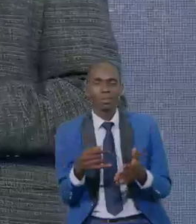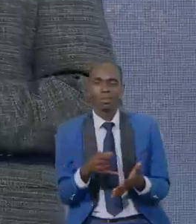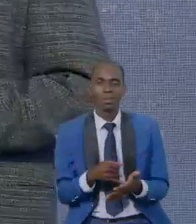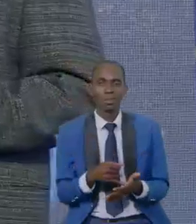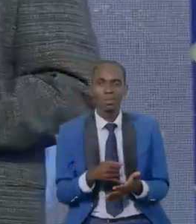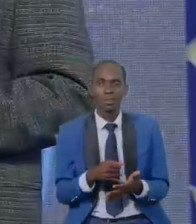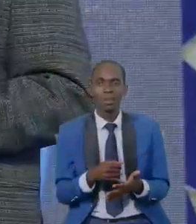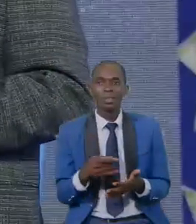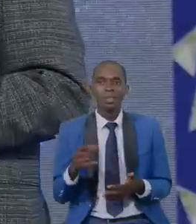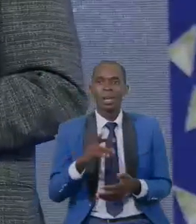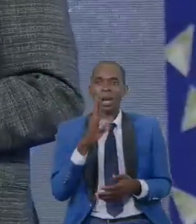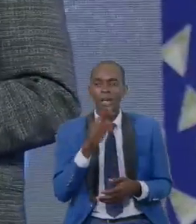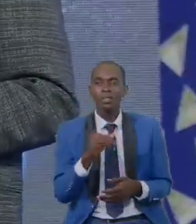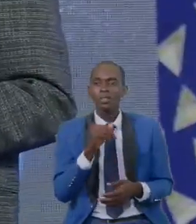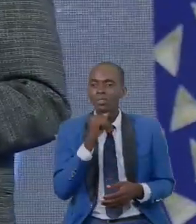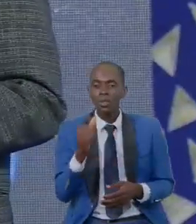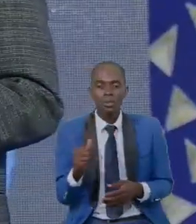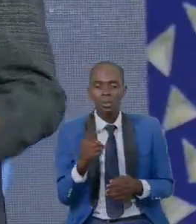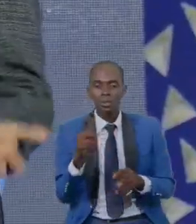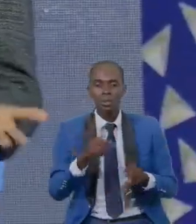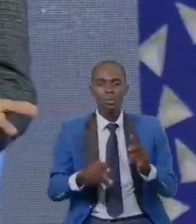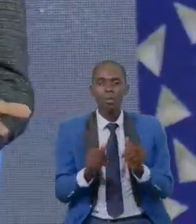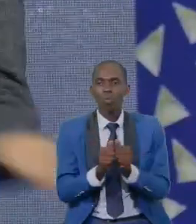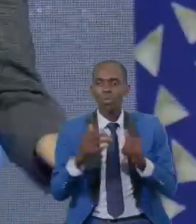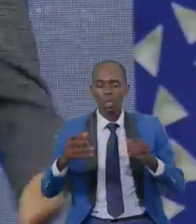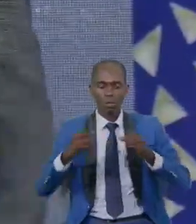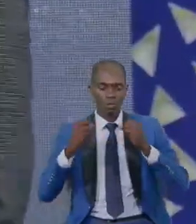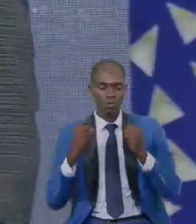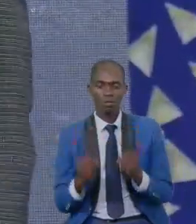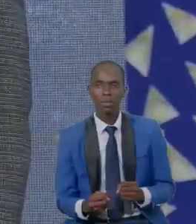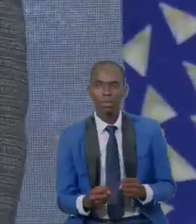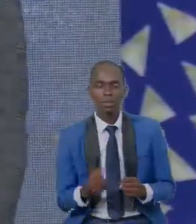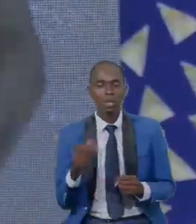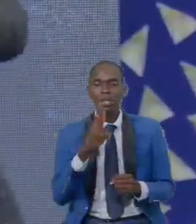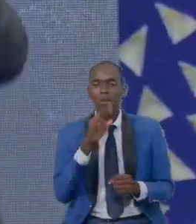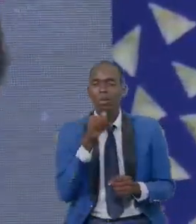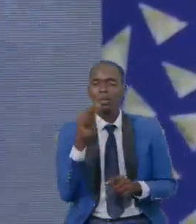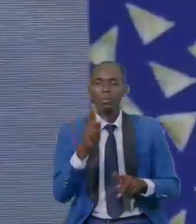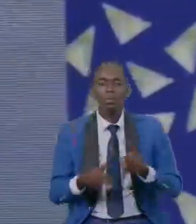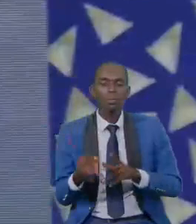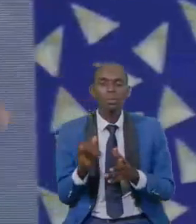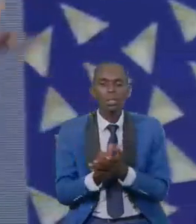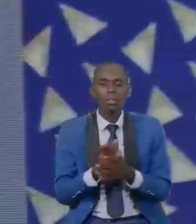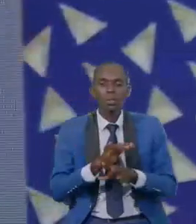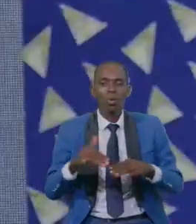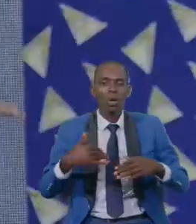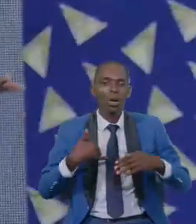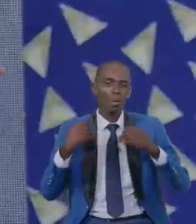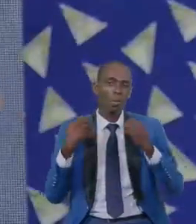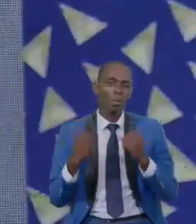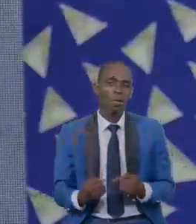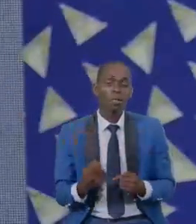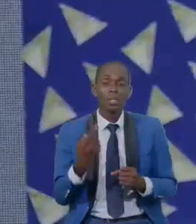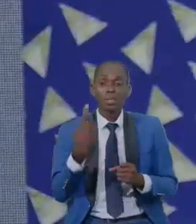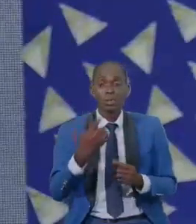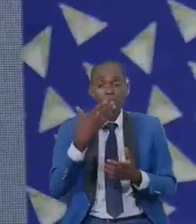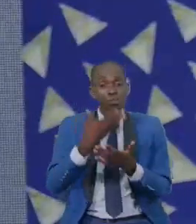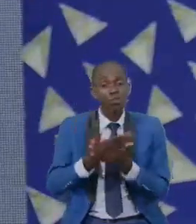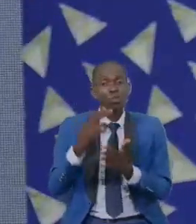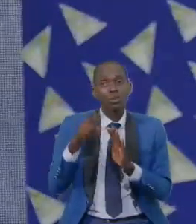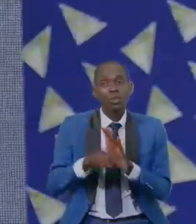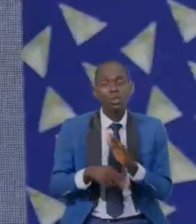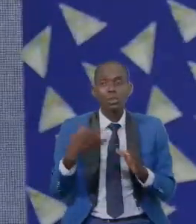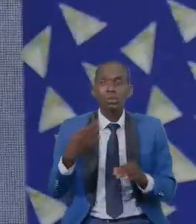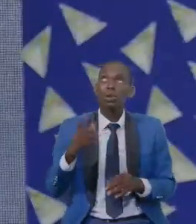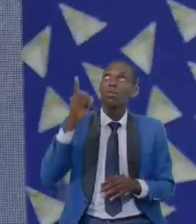They're not spineless. They're not powerless. The goodness of God that the